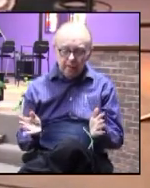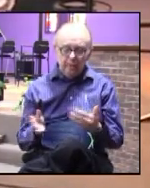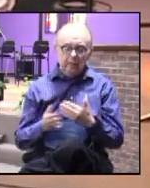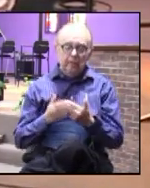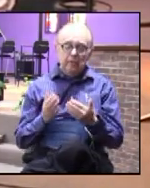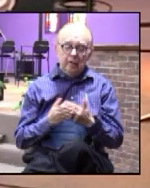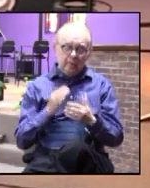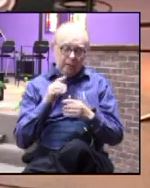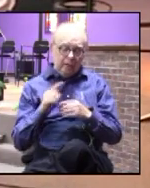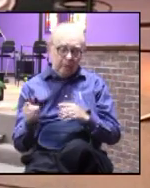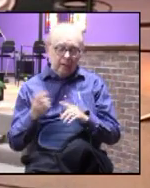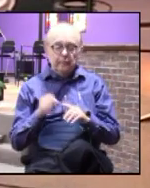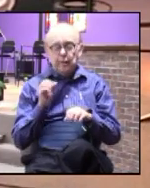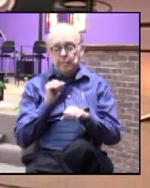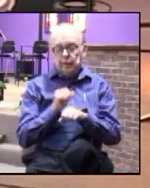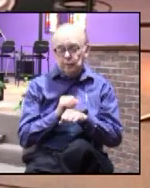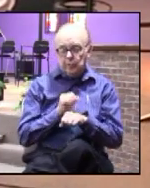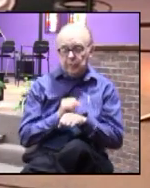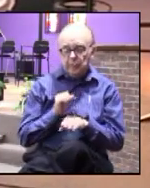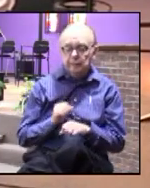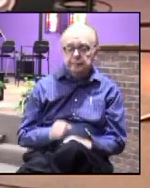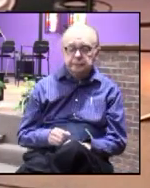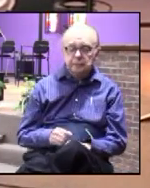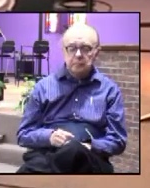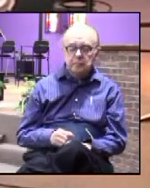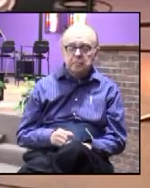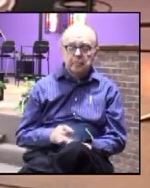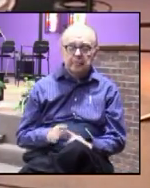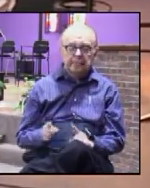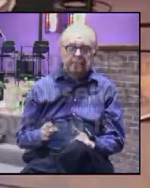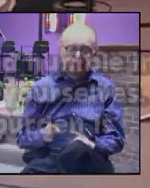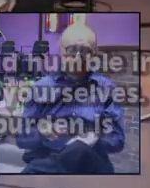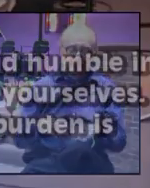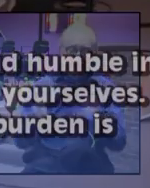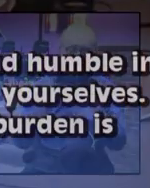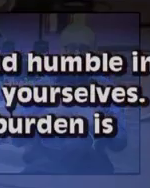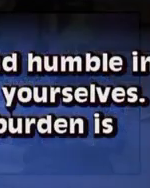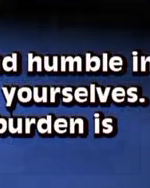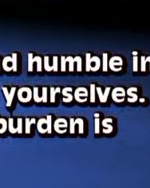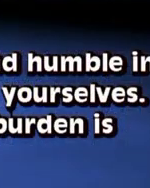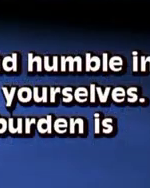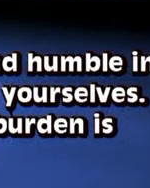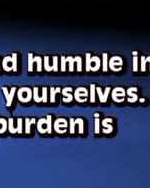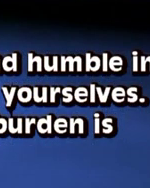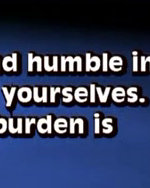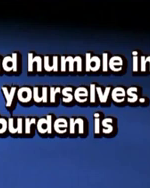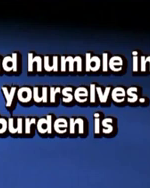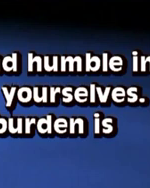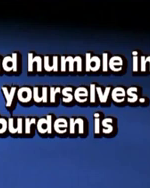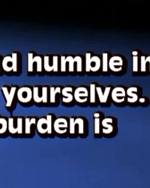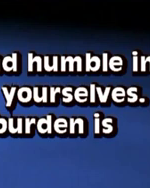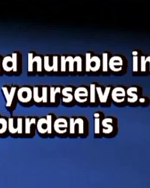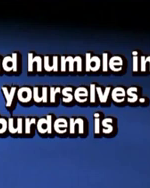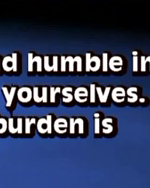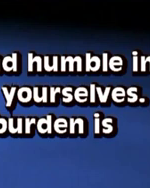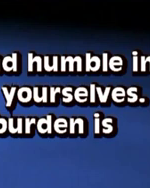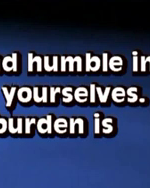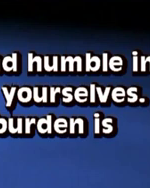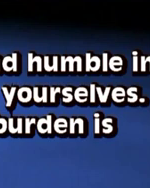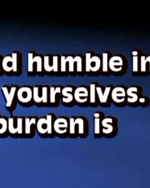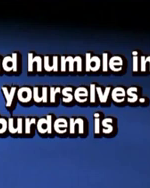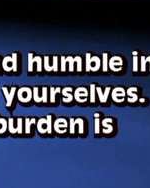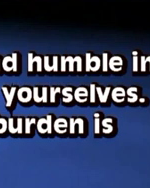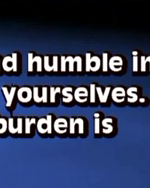easily distracted from the task. But he says, take my yoke upon you. Learn from me, because why? I am